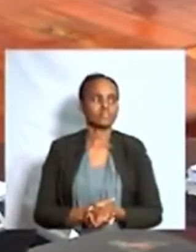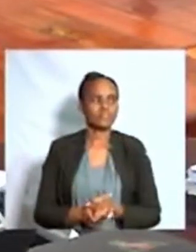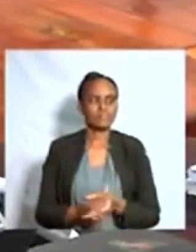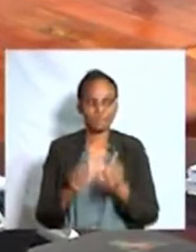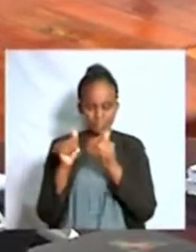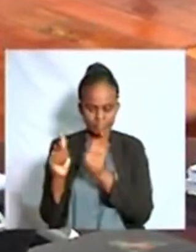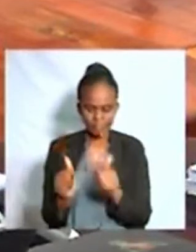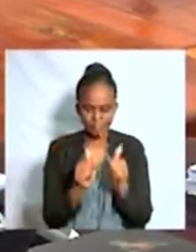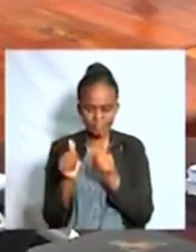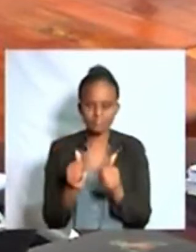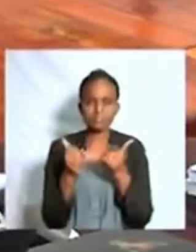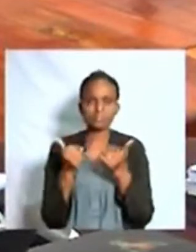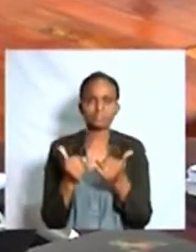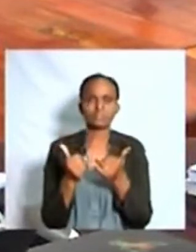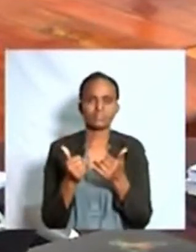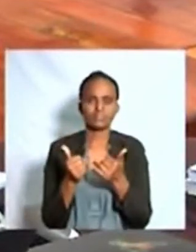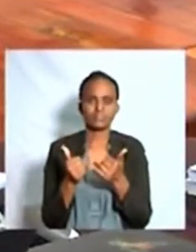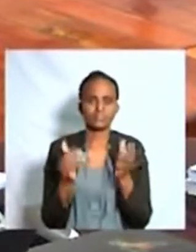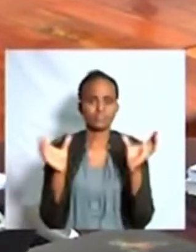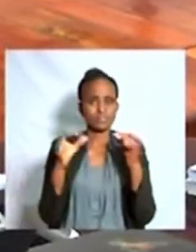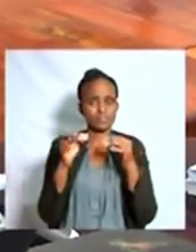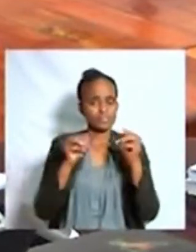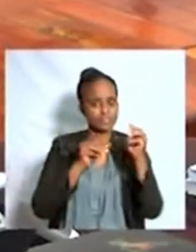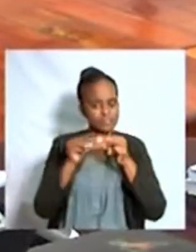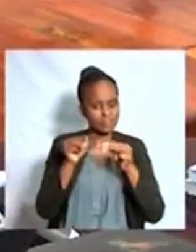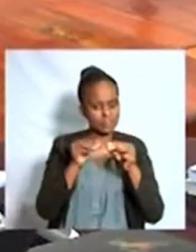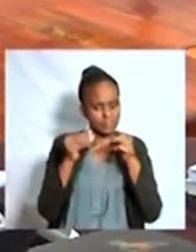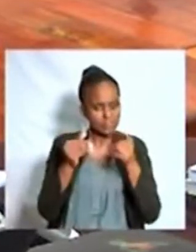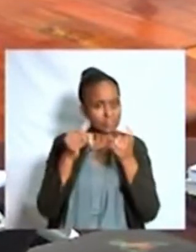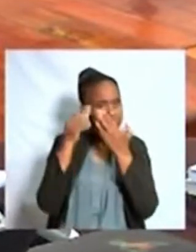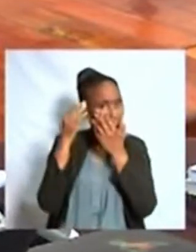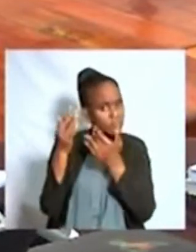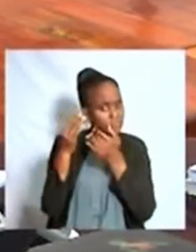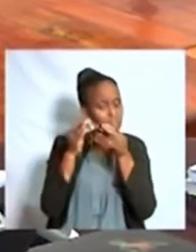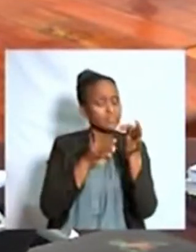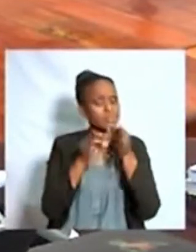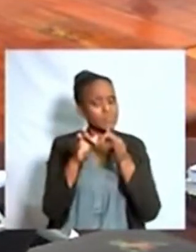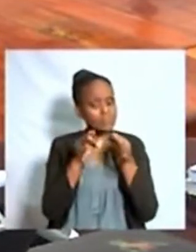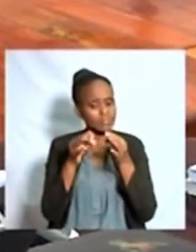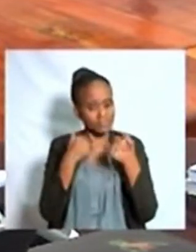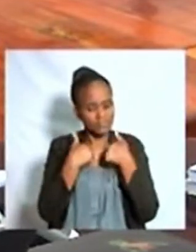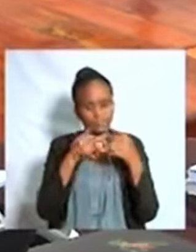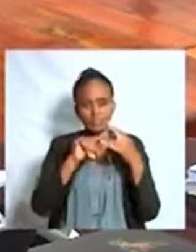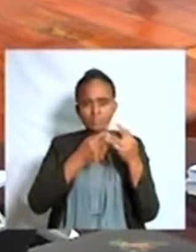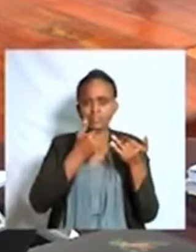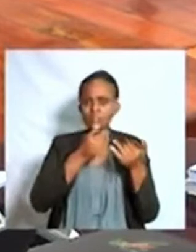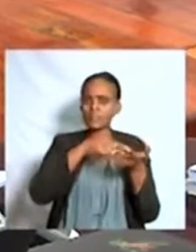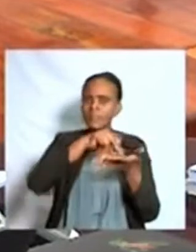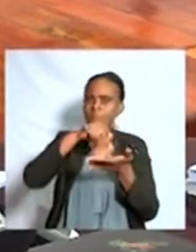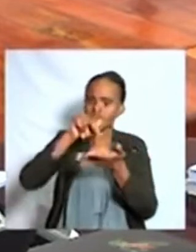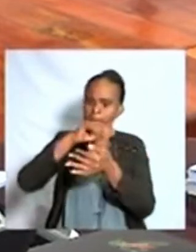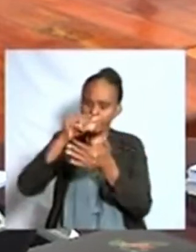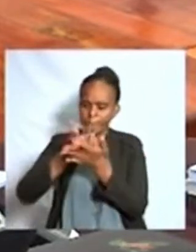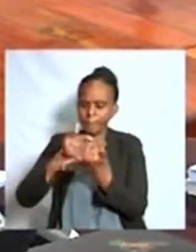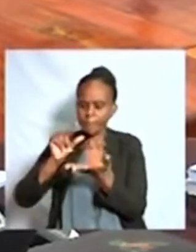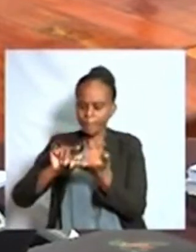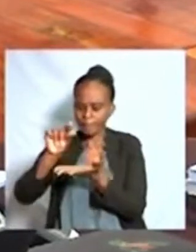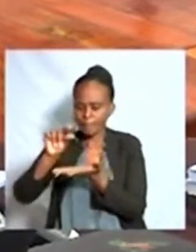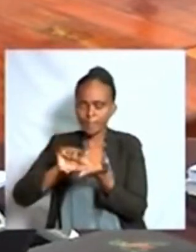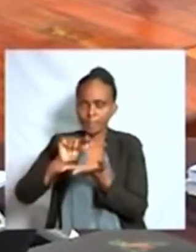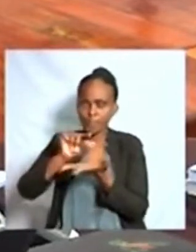Action taken. Council management wishes to state that it has started paying these obligations in installment